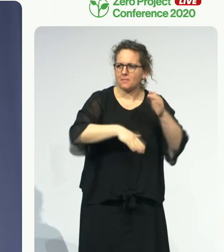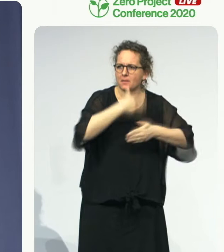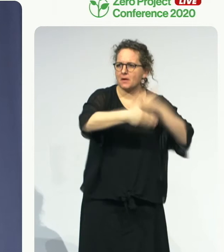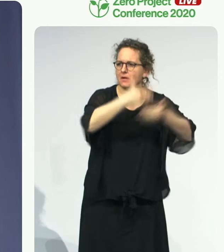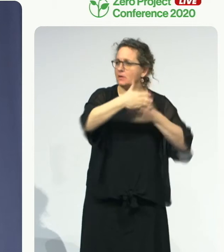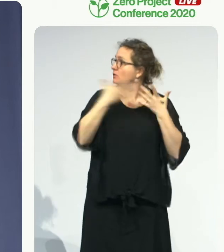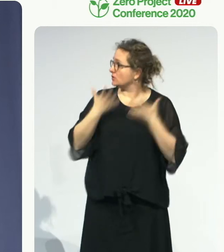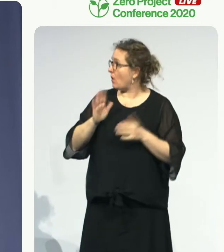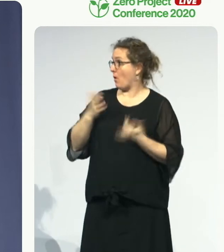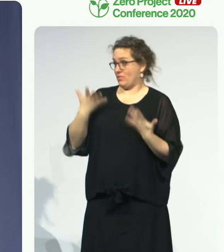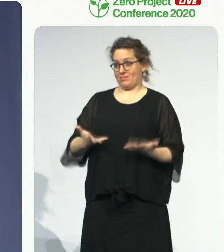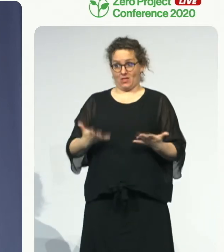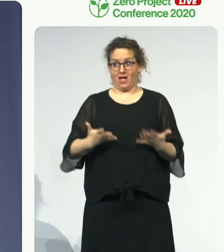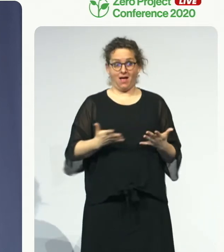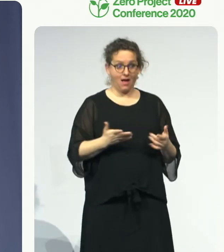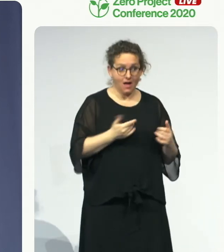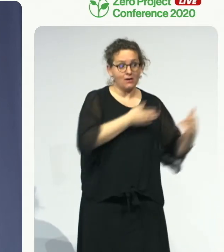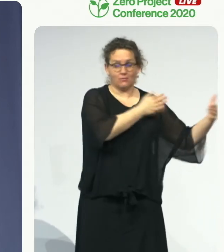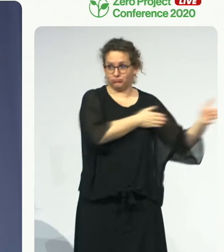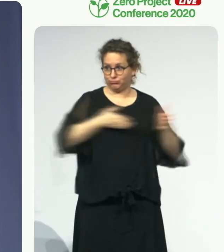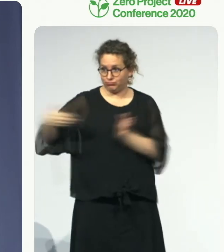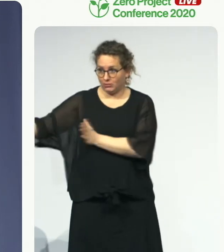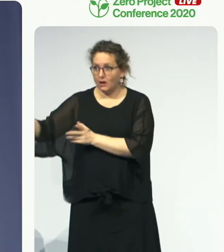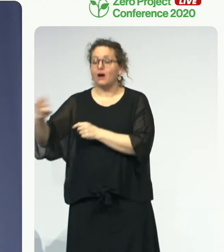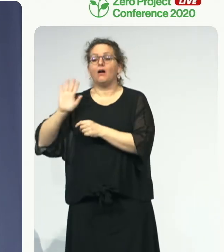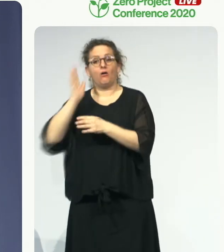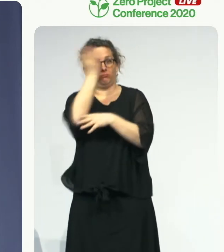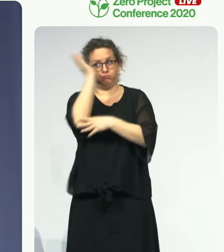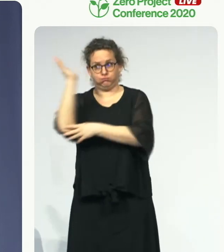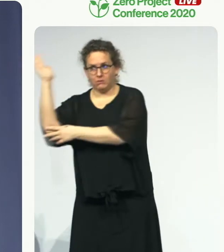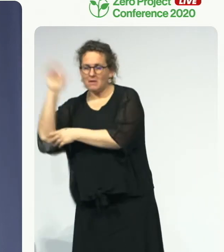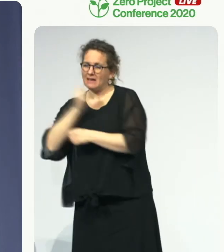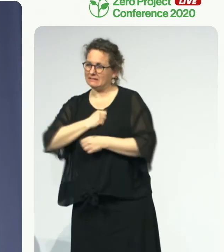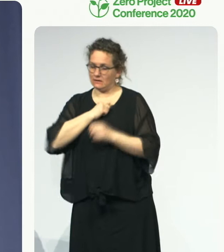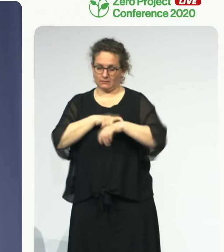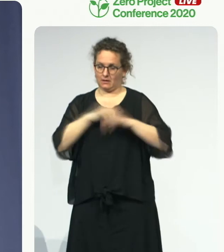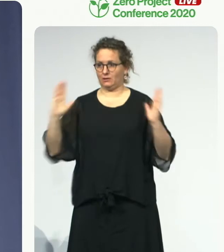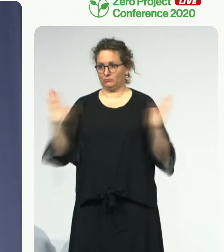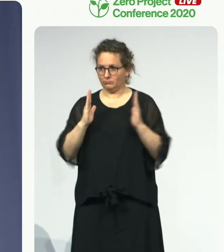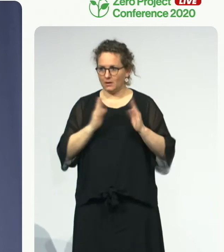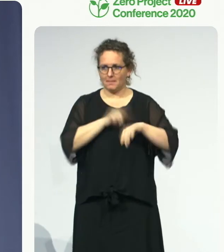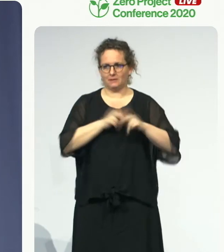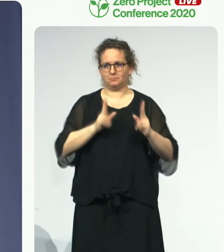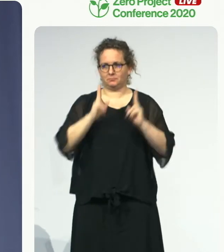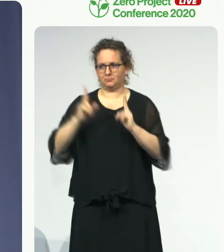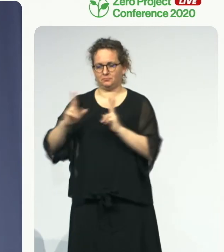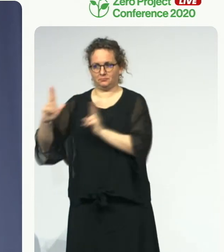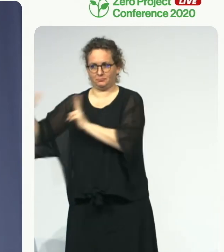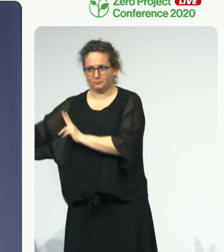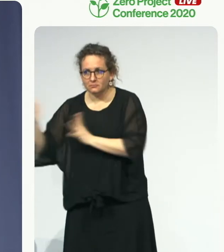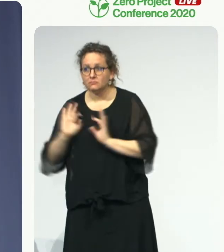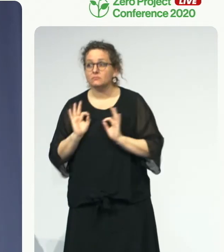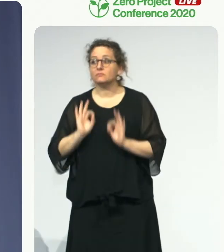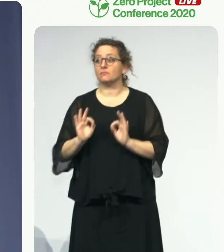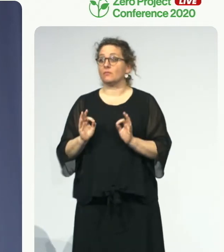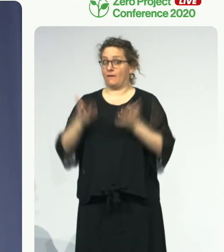minutes is a short amount of time, but it is a precious amount of time, and I want to leave it to each of these presentations. At the end, we should have